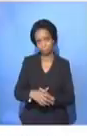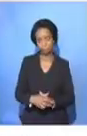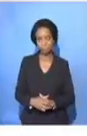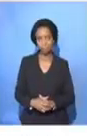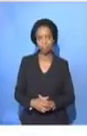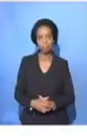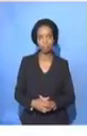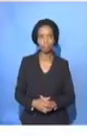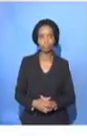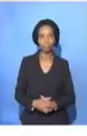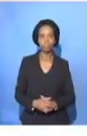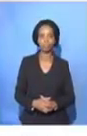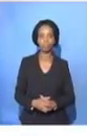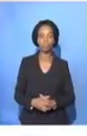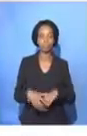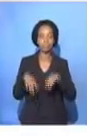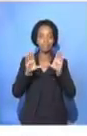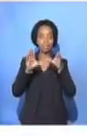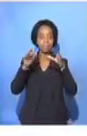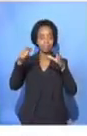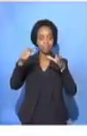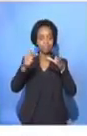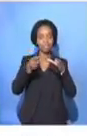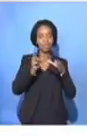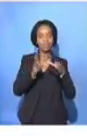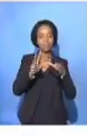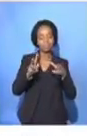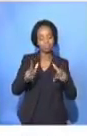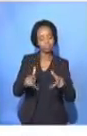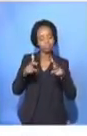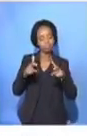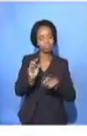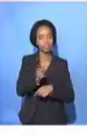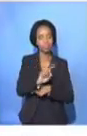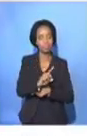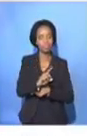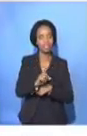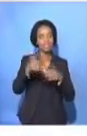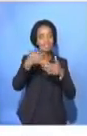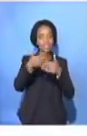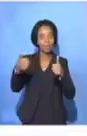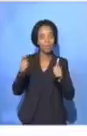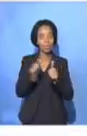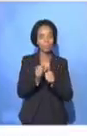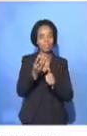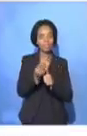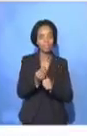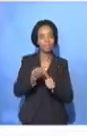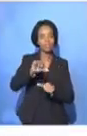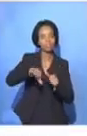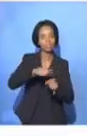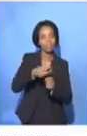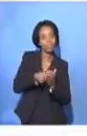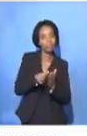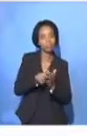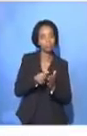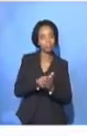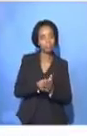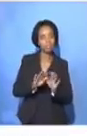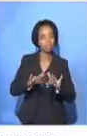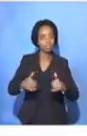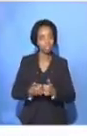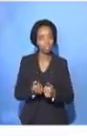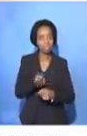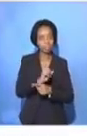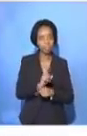The mission further notes that some key stakeholders suggested that socio-economic challenges such as the inequality,